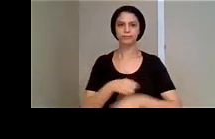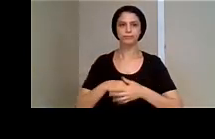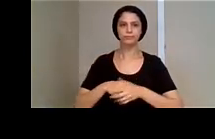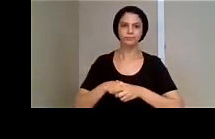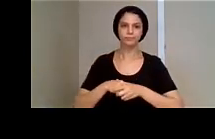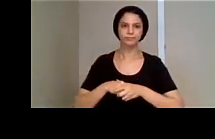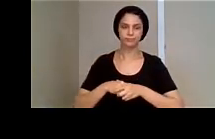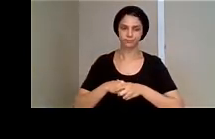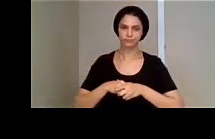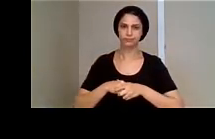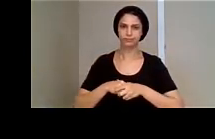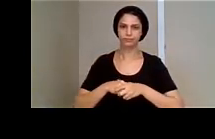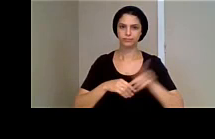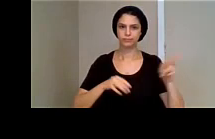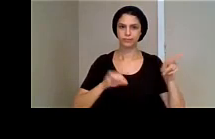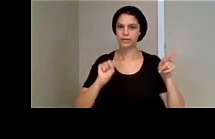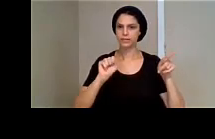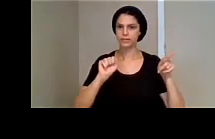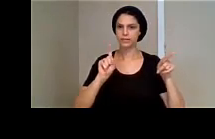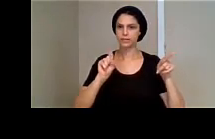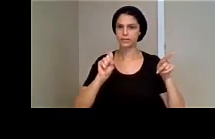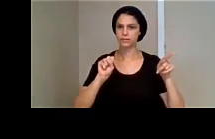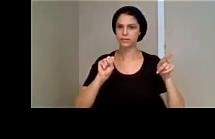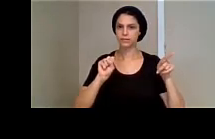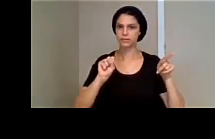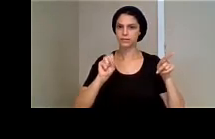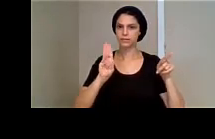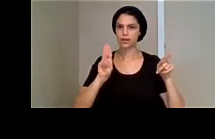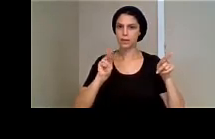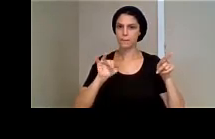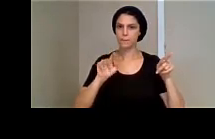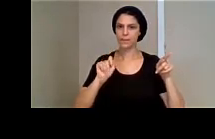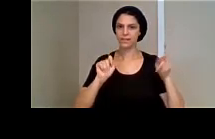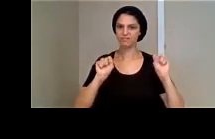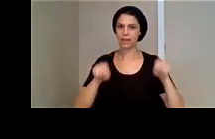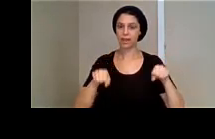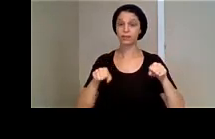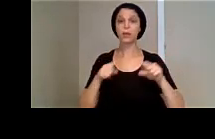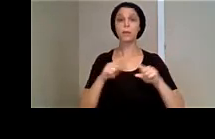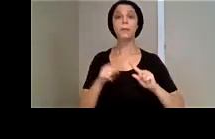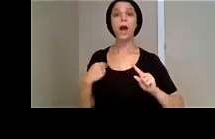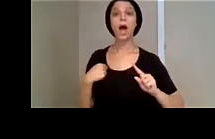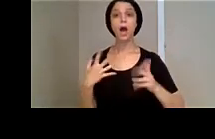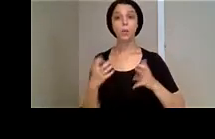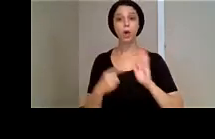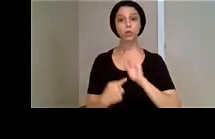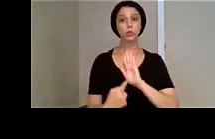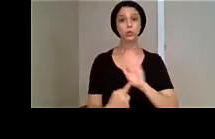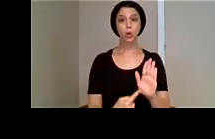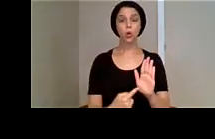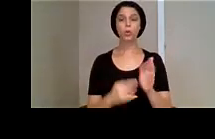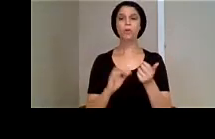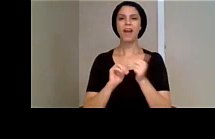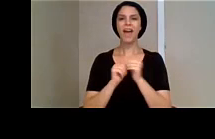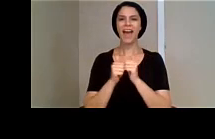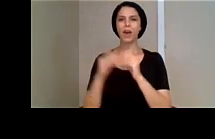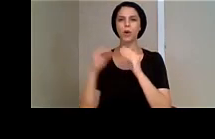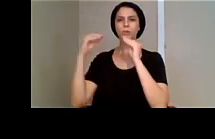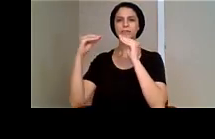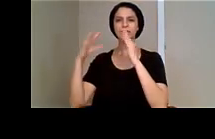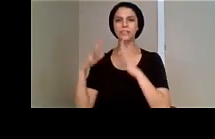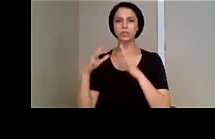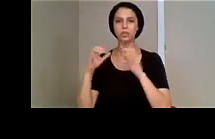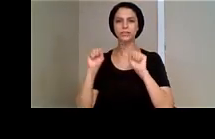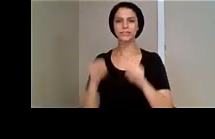and then they would hit submit assignment. I do want to show you, however, how some teachers are using this to kind of expand this type of